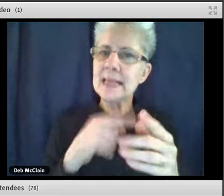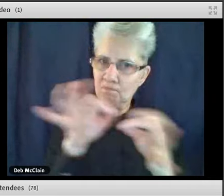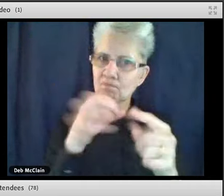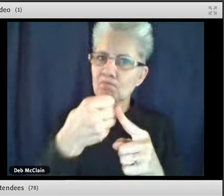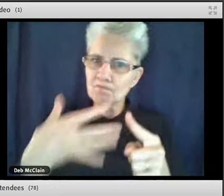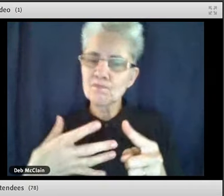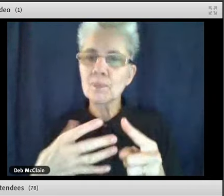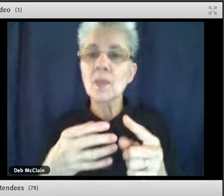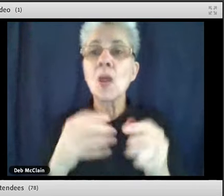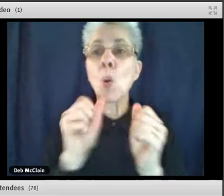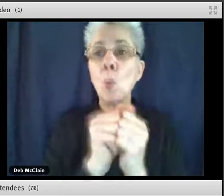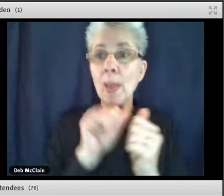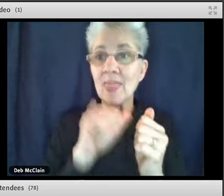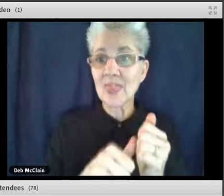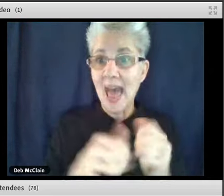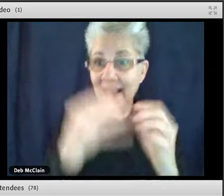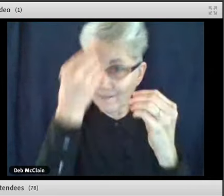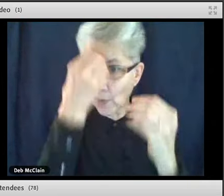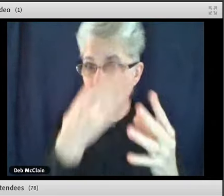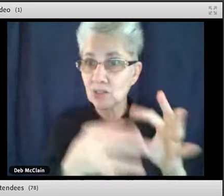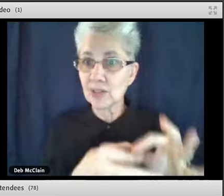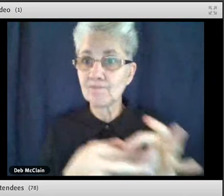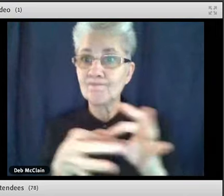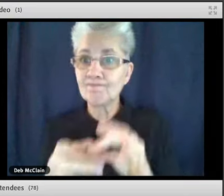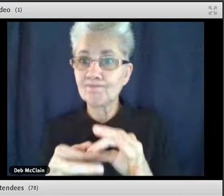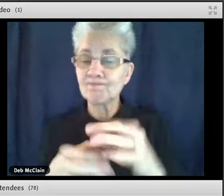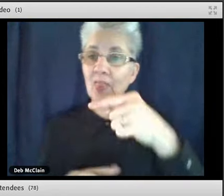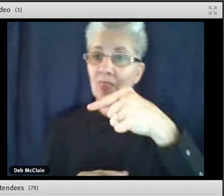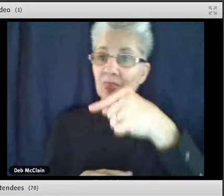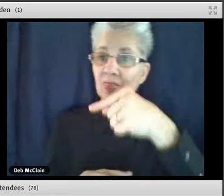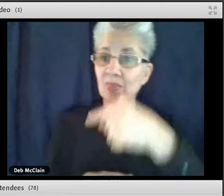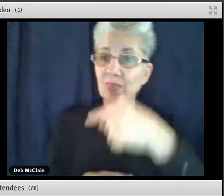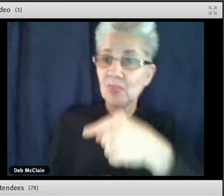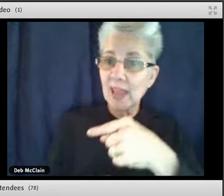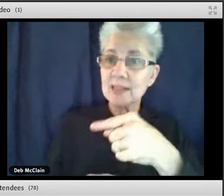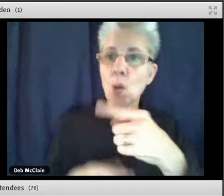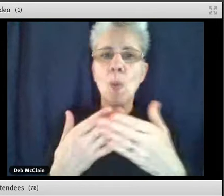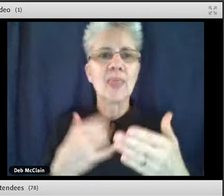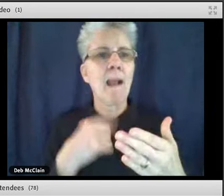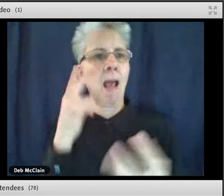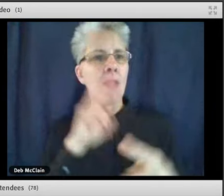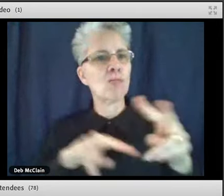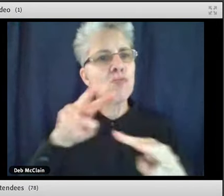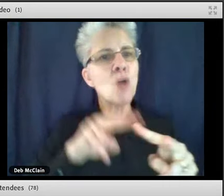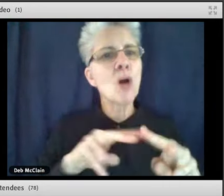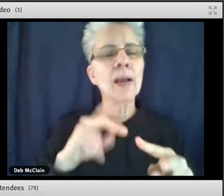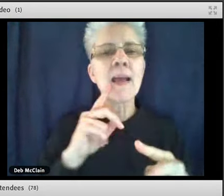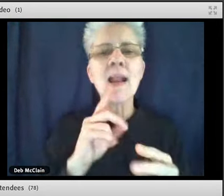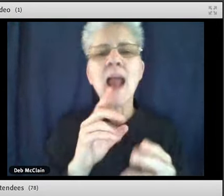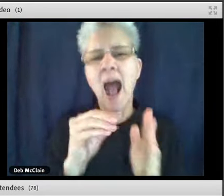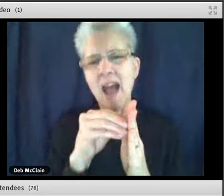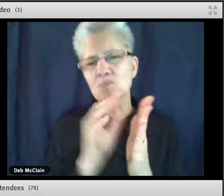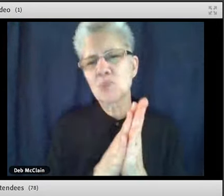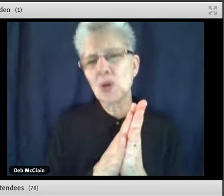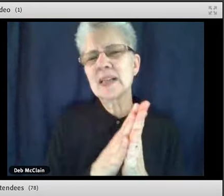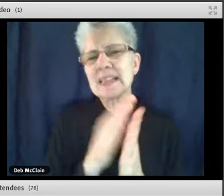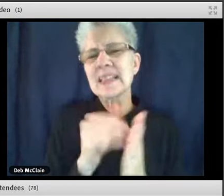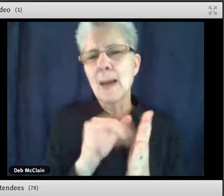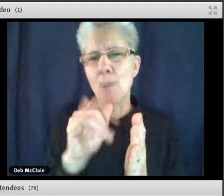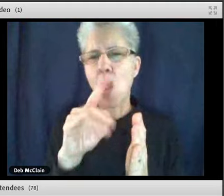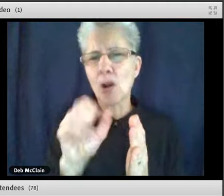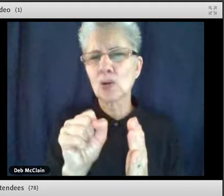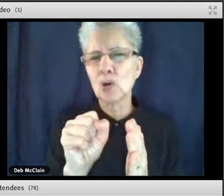of the things I wanted to look for, and that throughout I have cited some articles. The links are there; they're working. So if